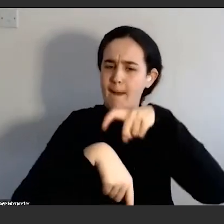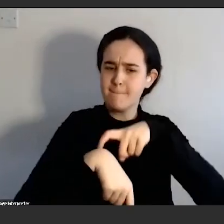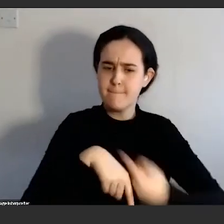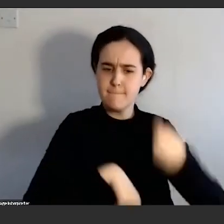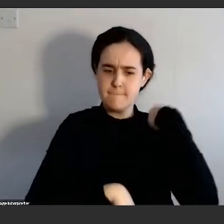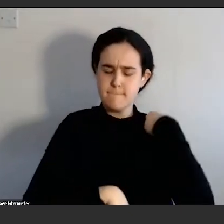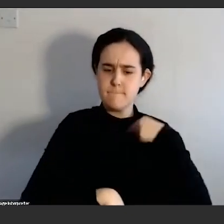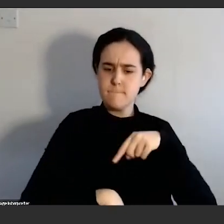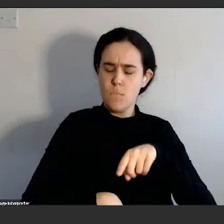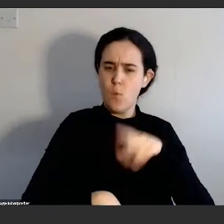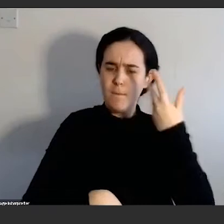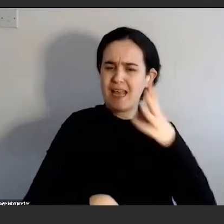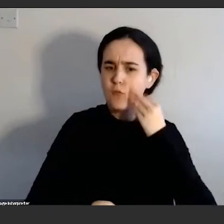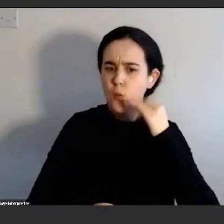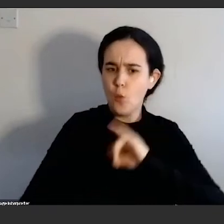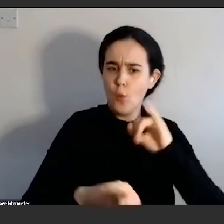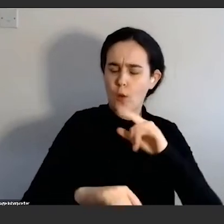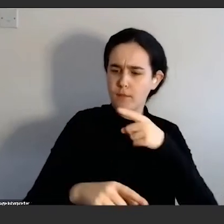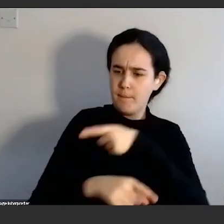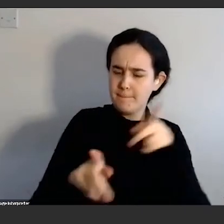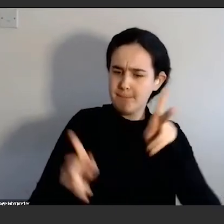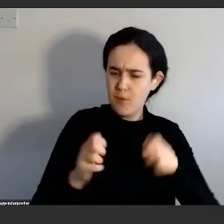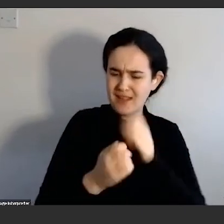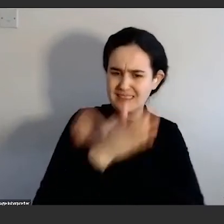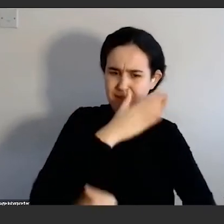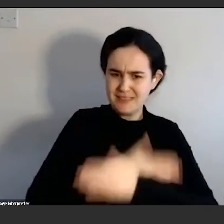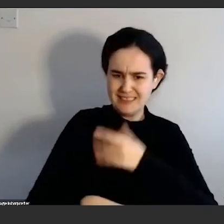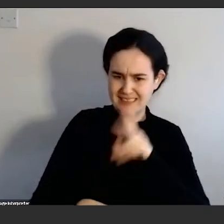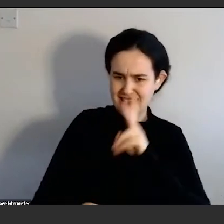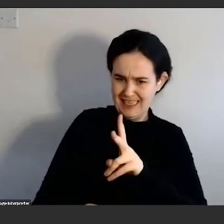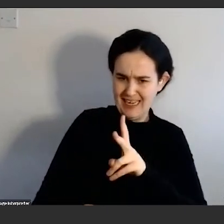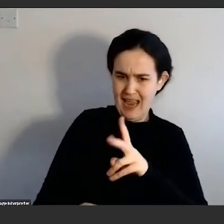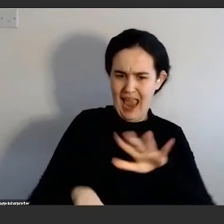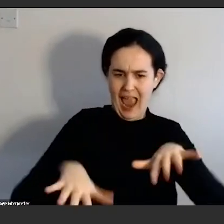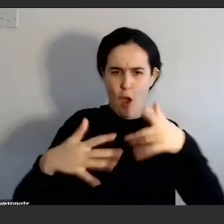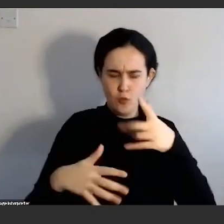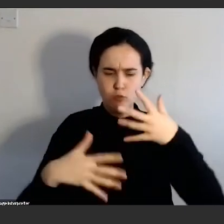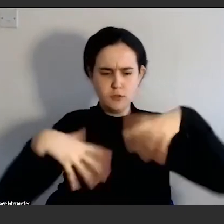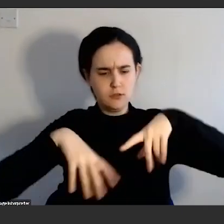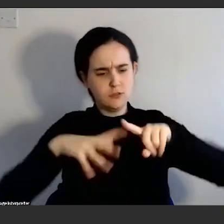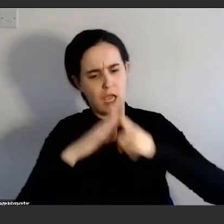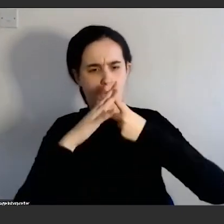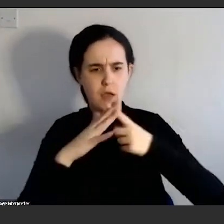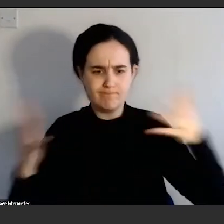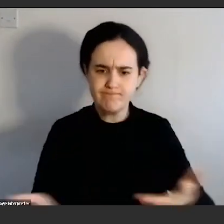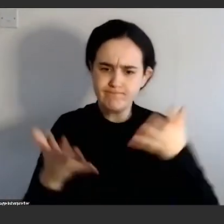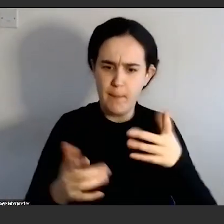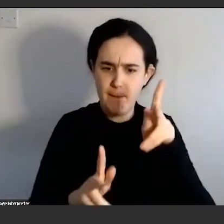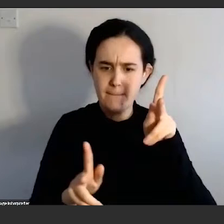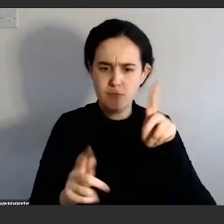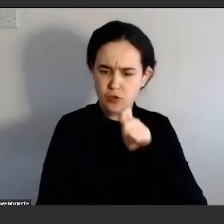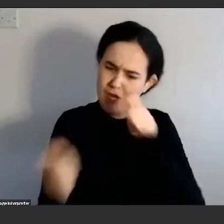you to start that story, but I think it might shake a few people up. Go ahead. Okay, well, thank you. Thank